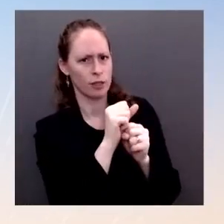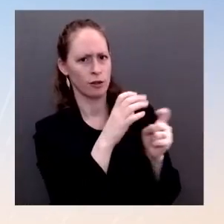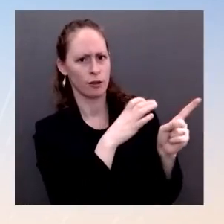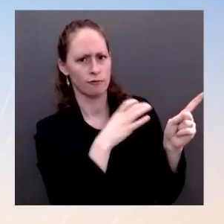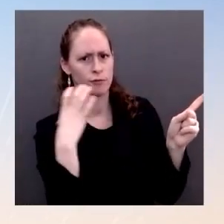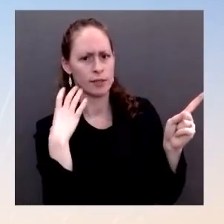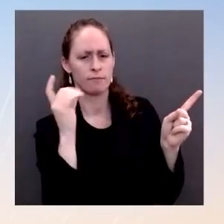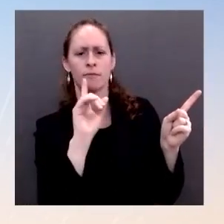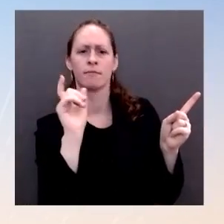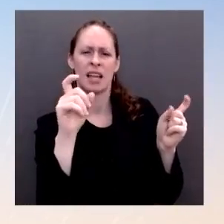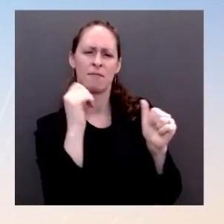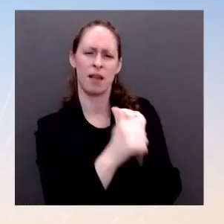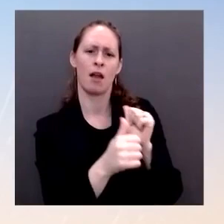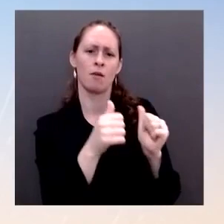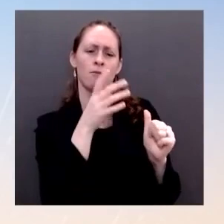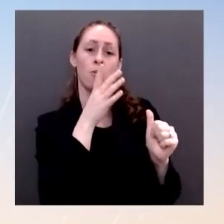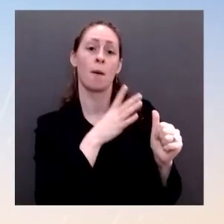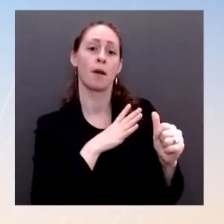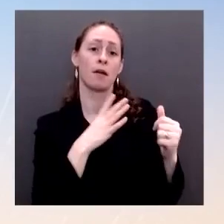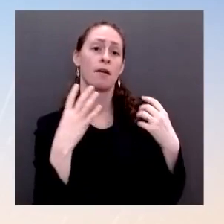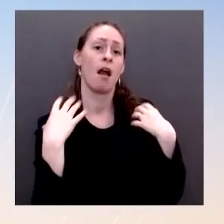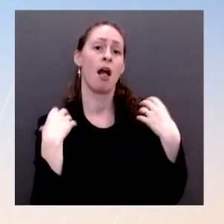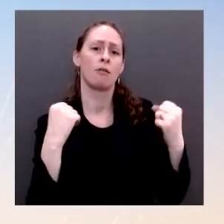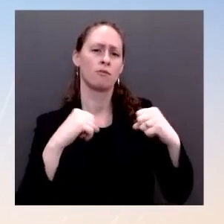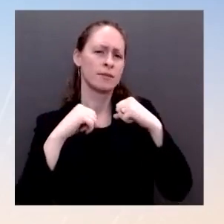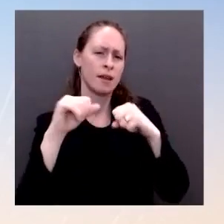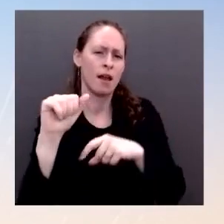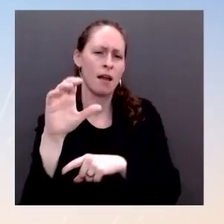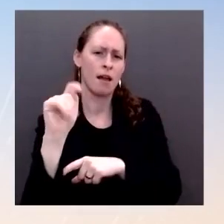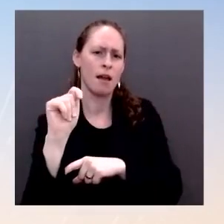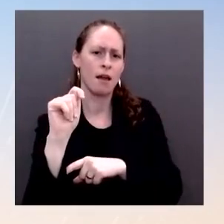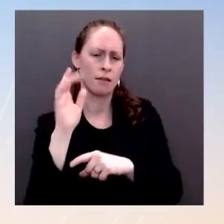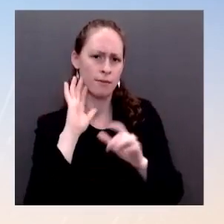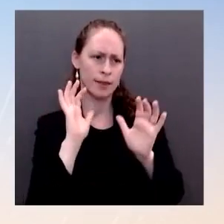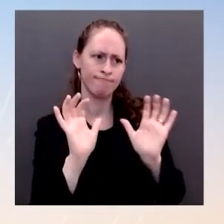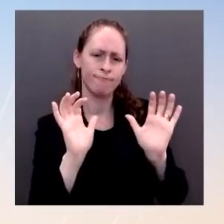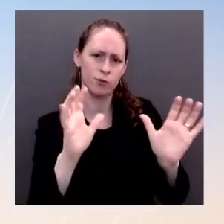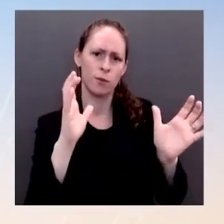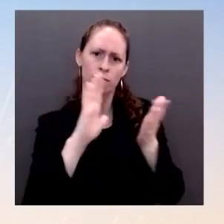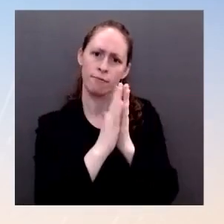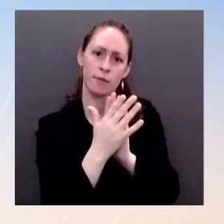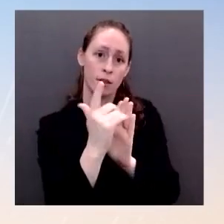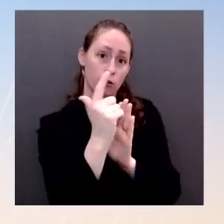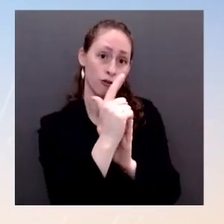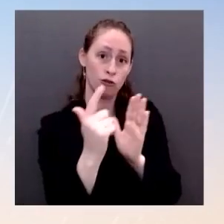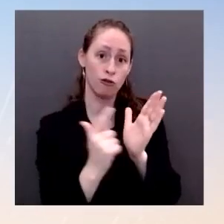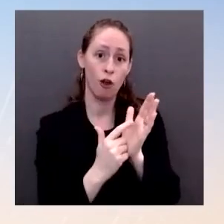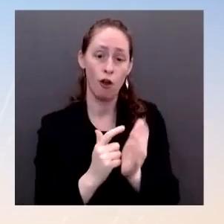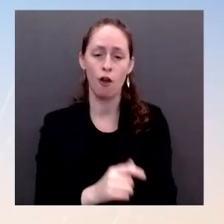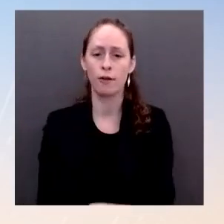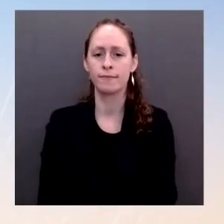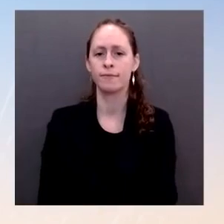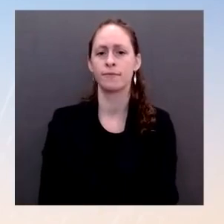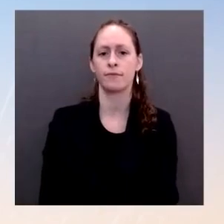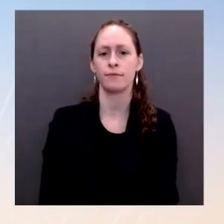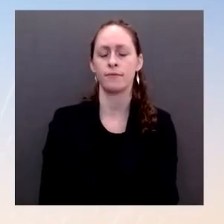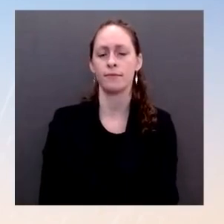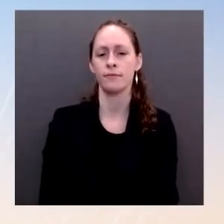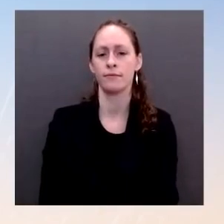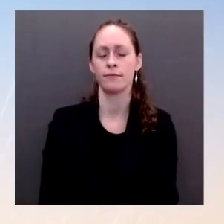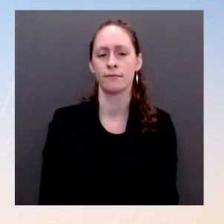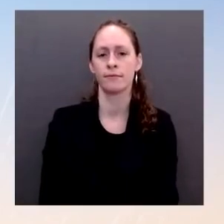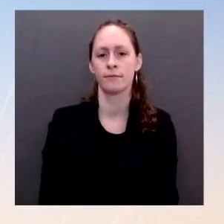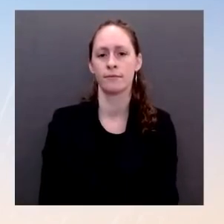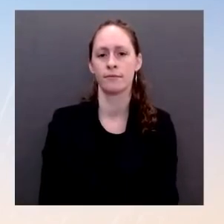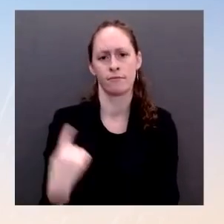In the meantime, the administration has taken a range of important actions, from repealing the global gag rule to strengthening Title X family planning